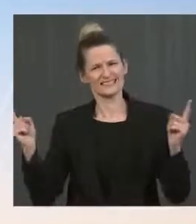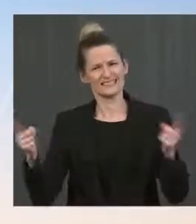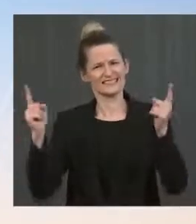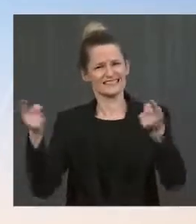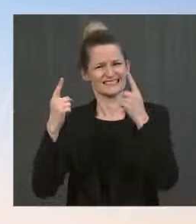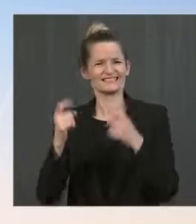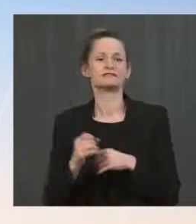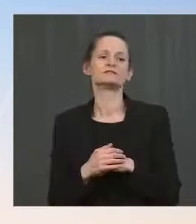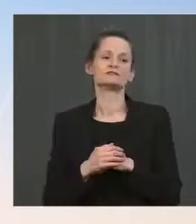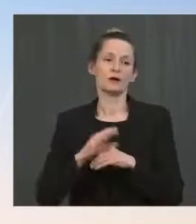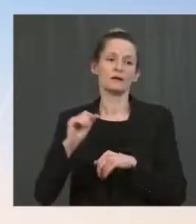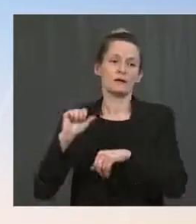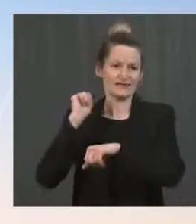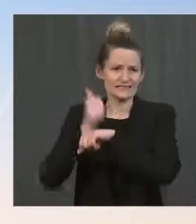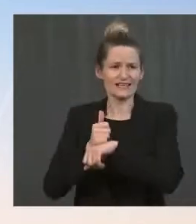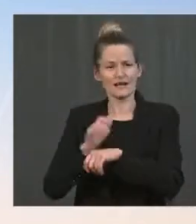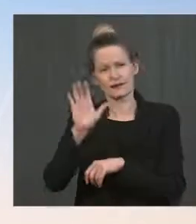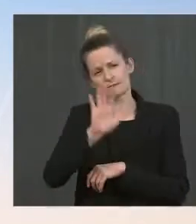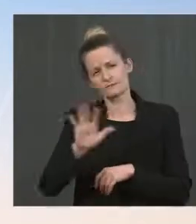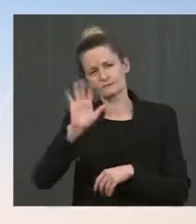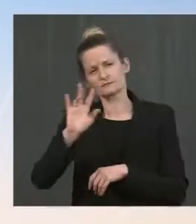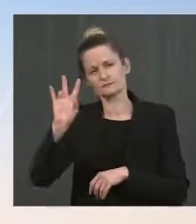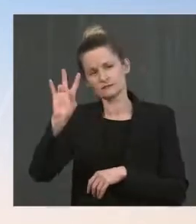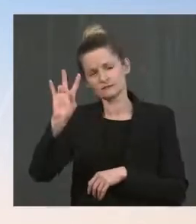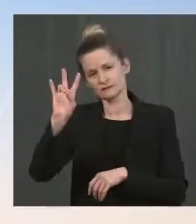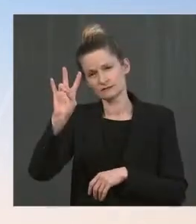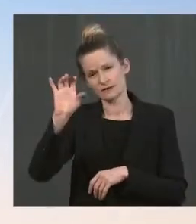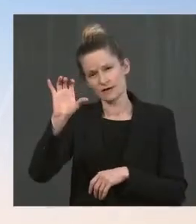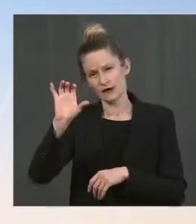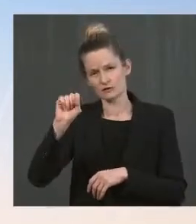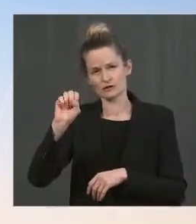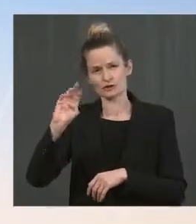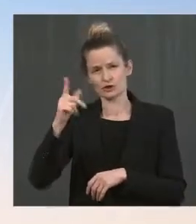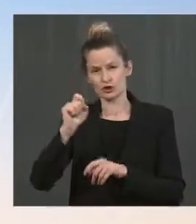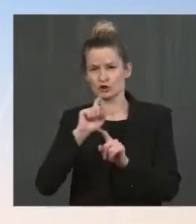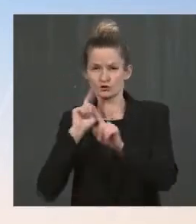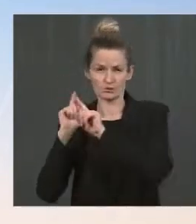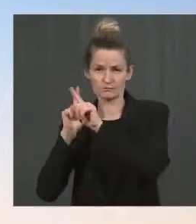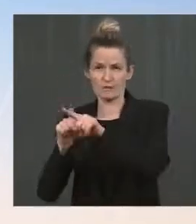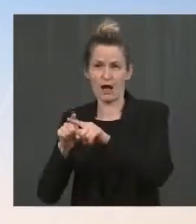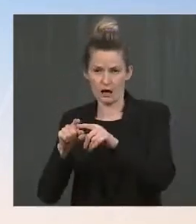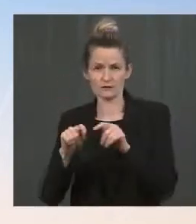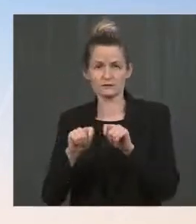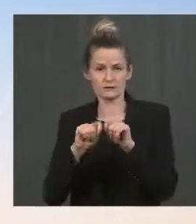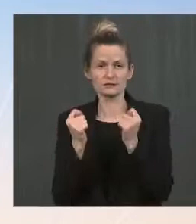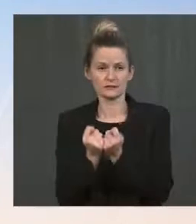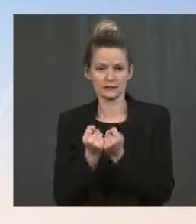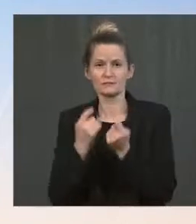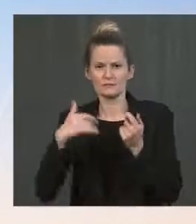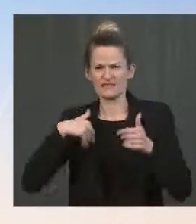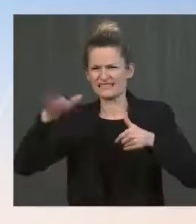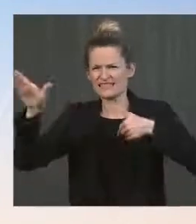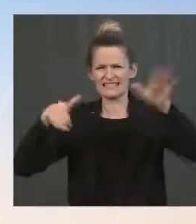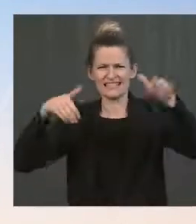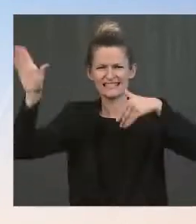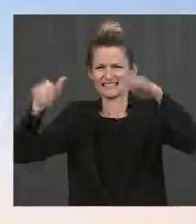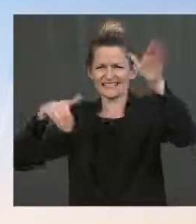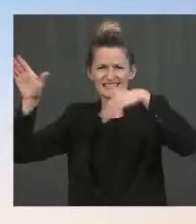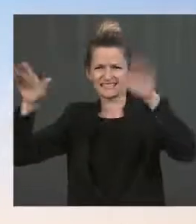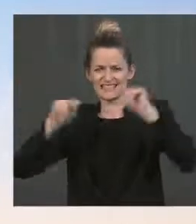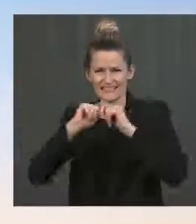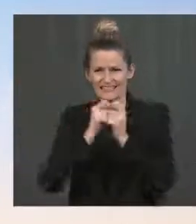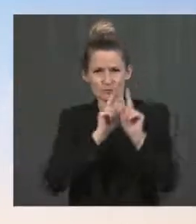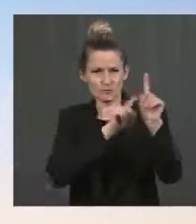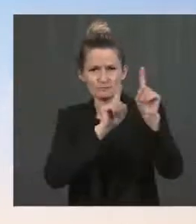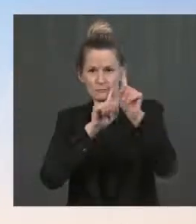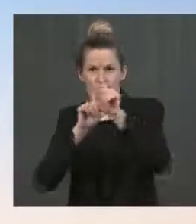country, and work closely again with the private sector to institute more requirements on vaccinations. And we've seen some